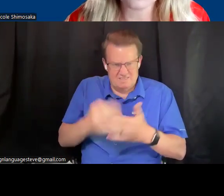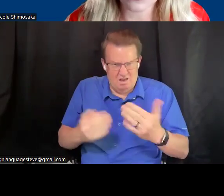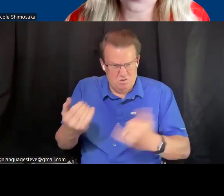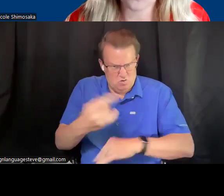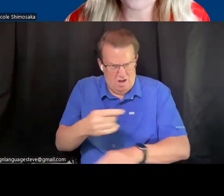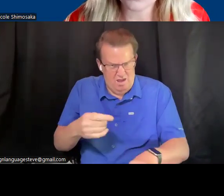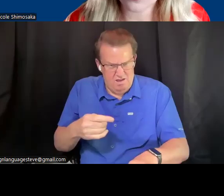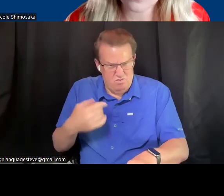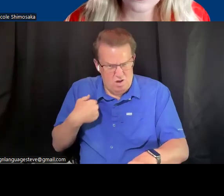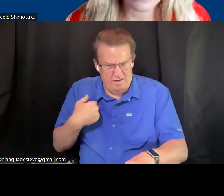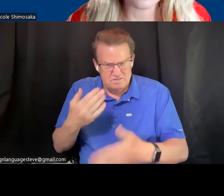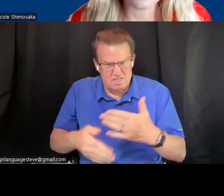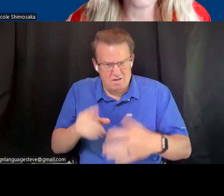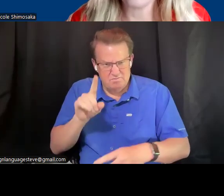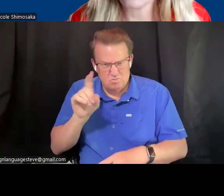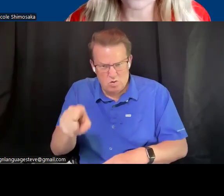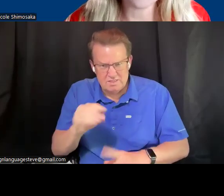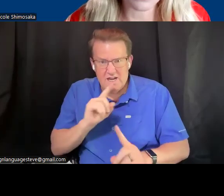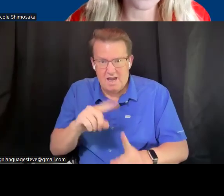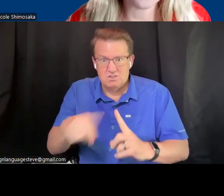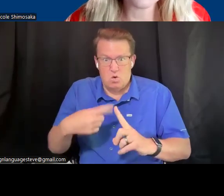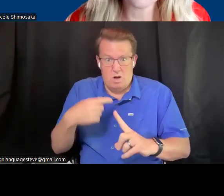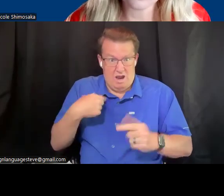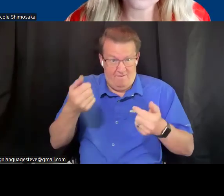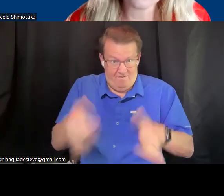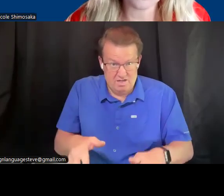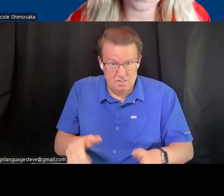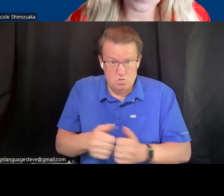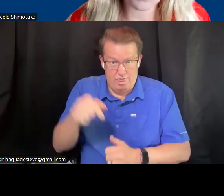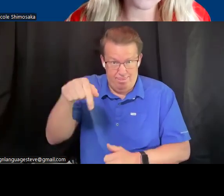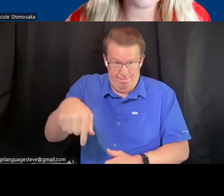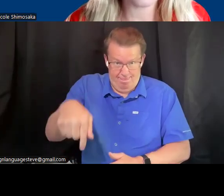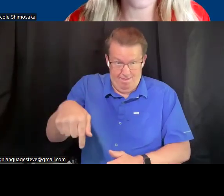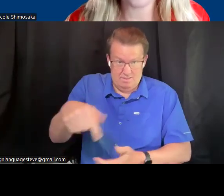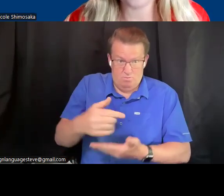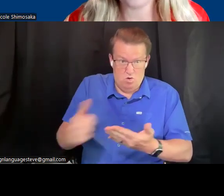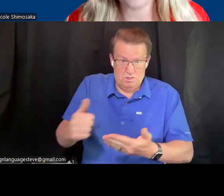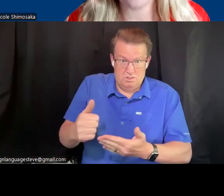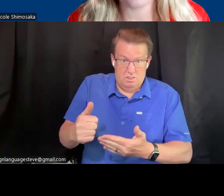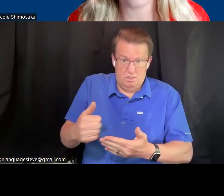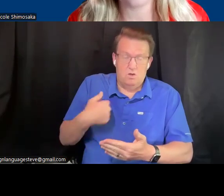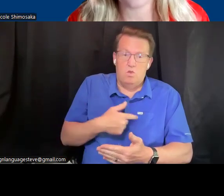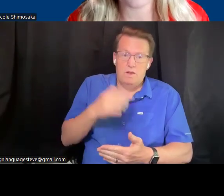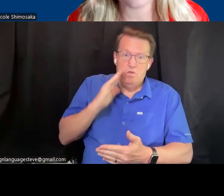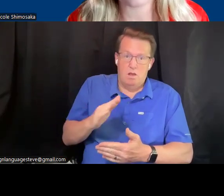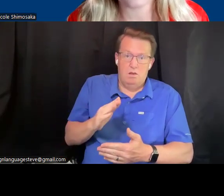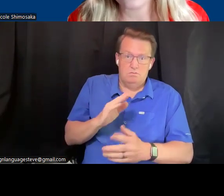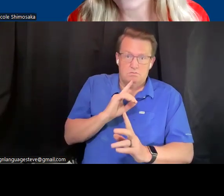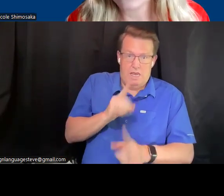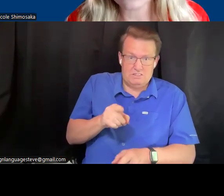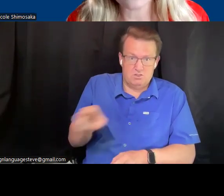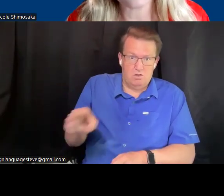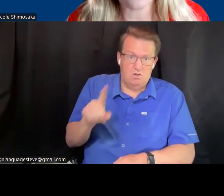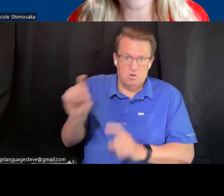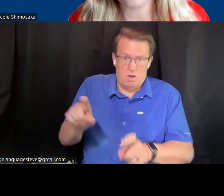today's webinar, and as soon as I'm finished with this portion of the segment, we will move on to those questions.